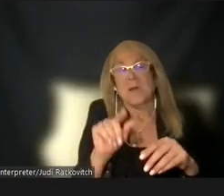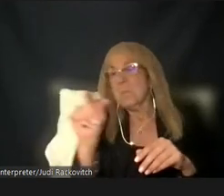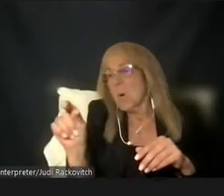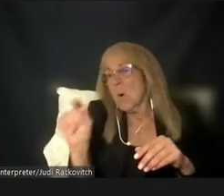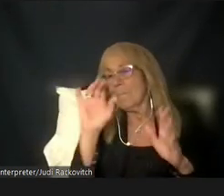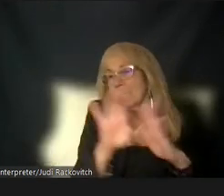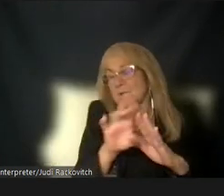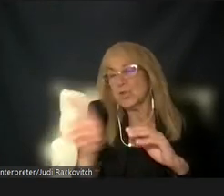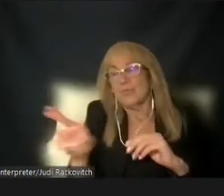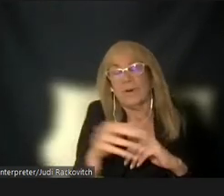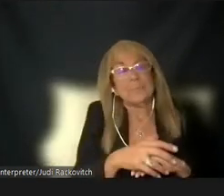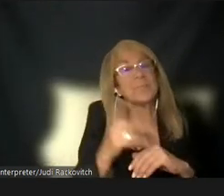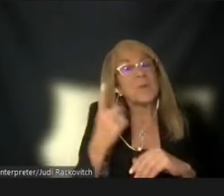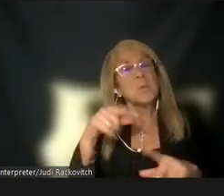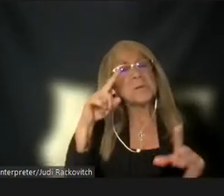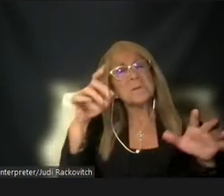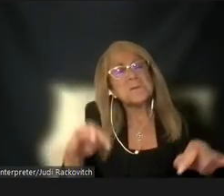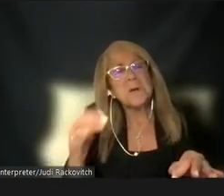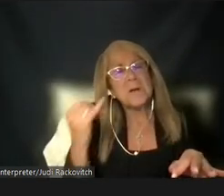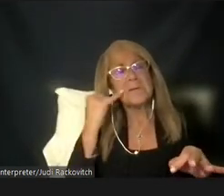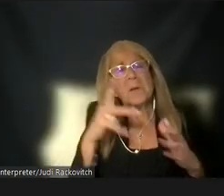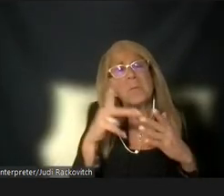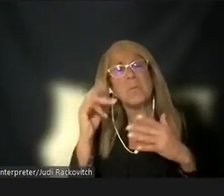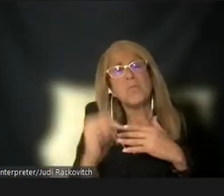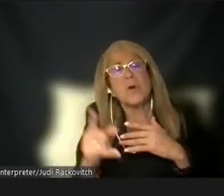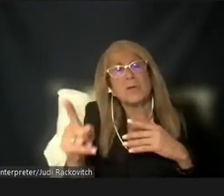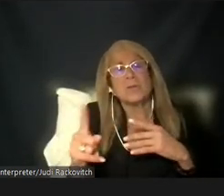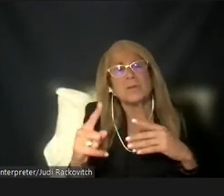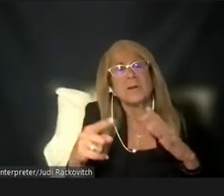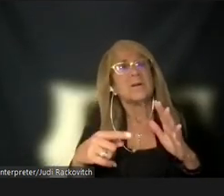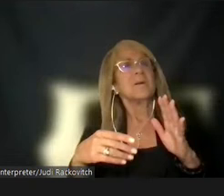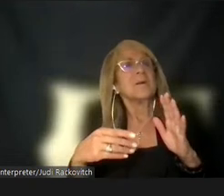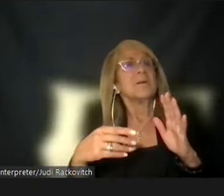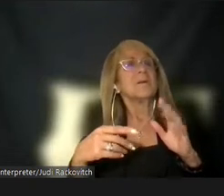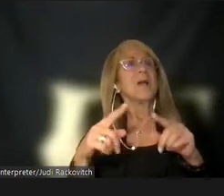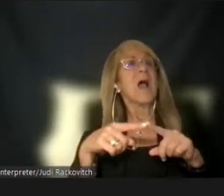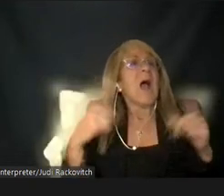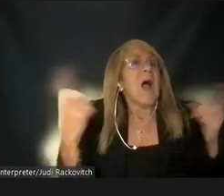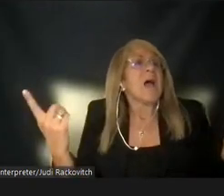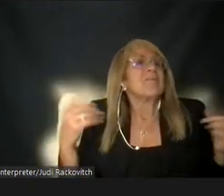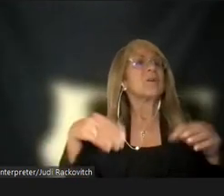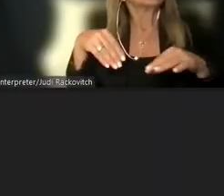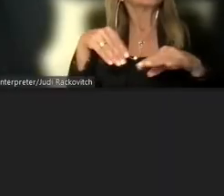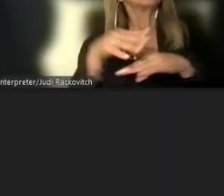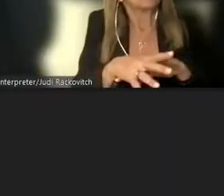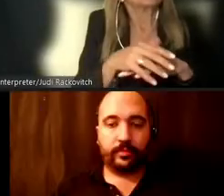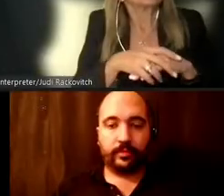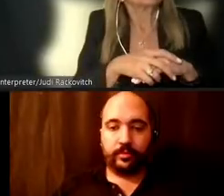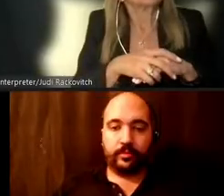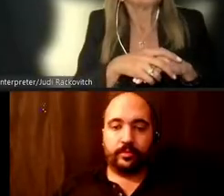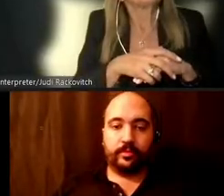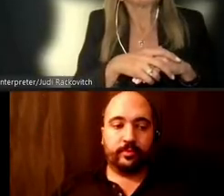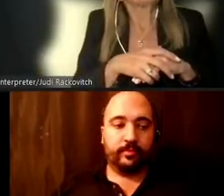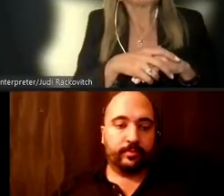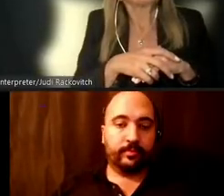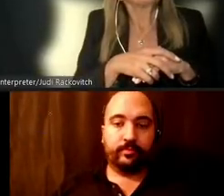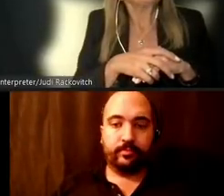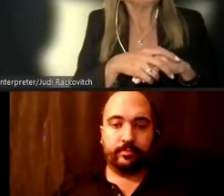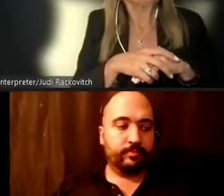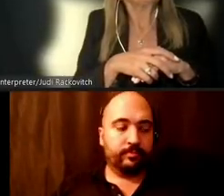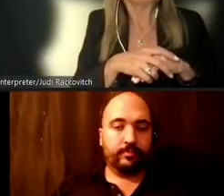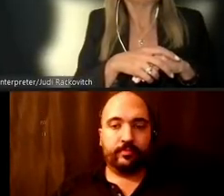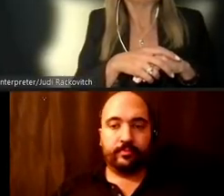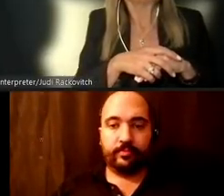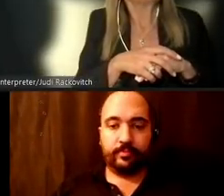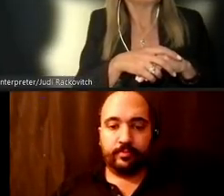We then determine whether the project would result in adverse effects on environmental justice populations or communities. We consider mitigations for those